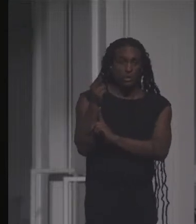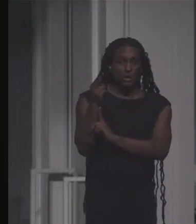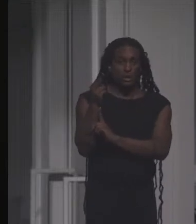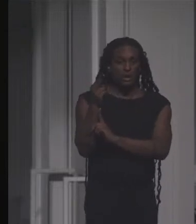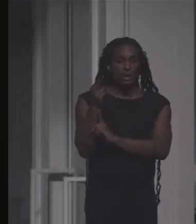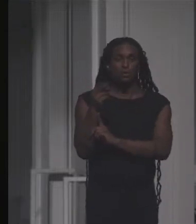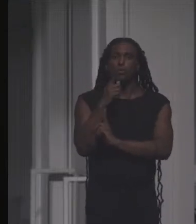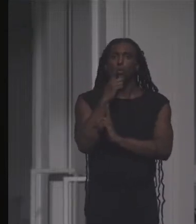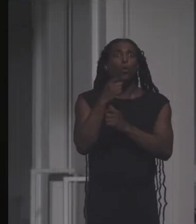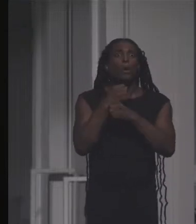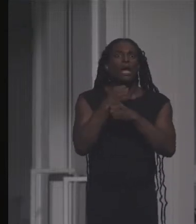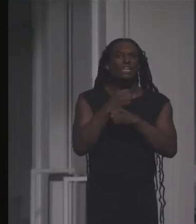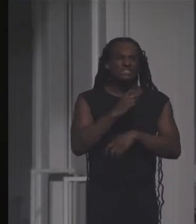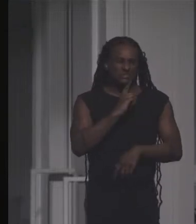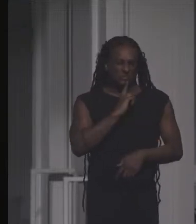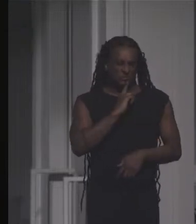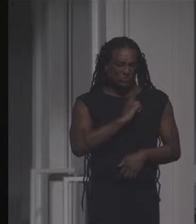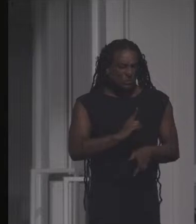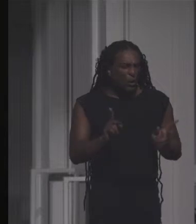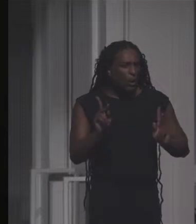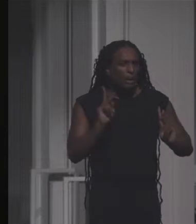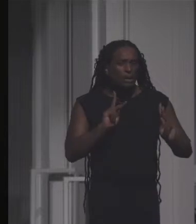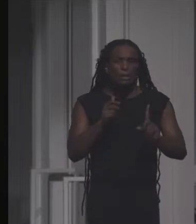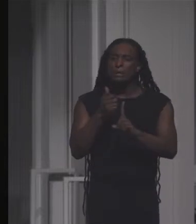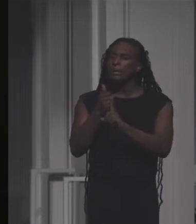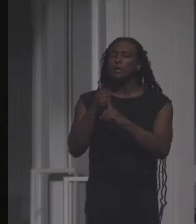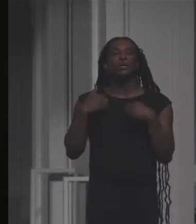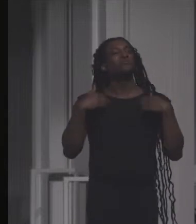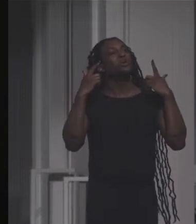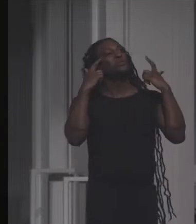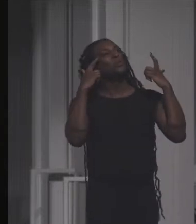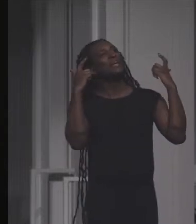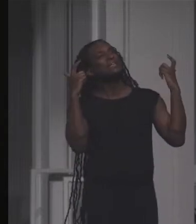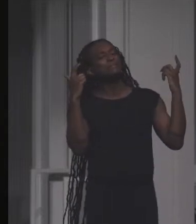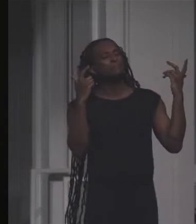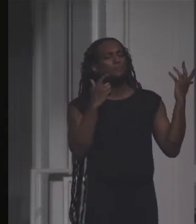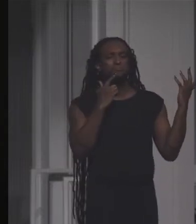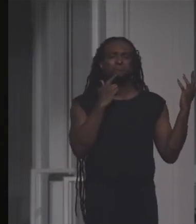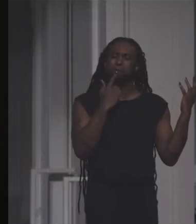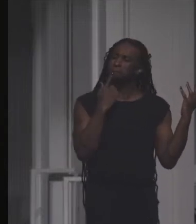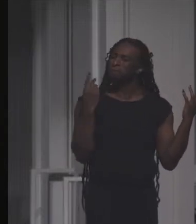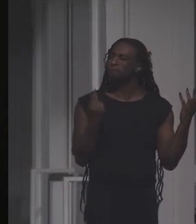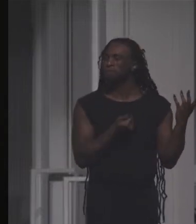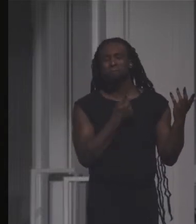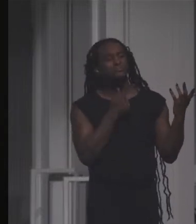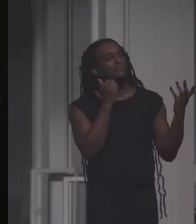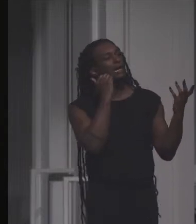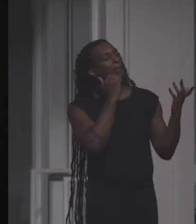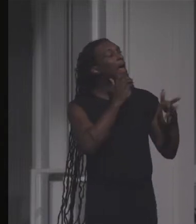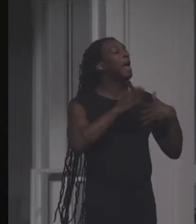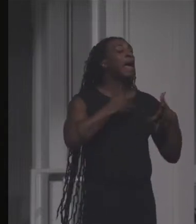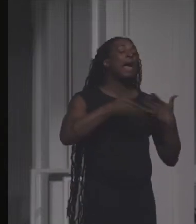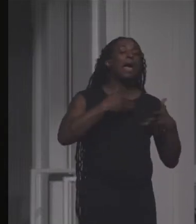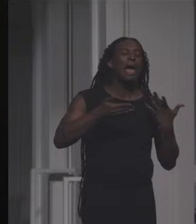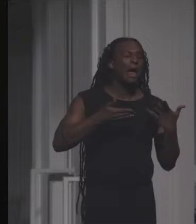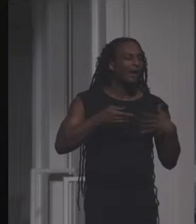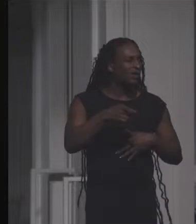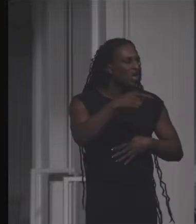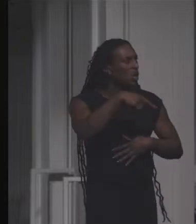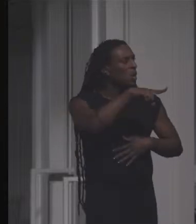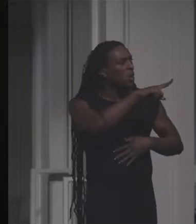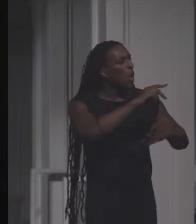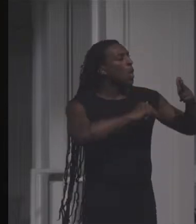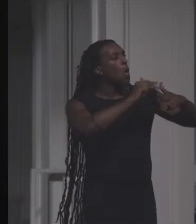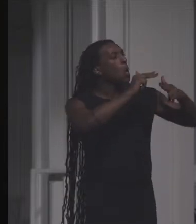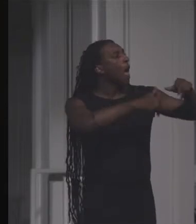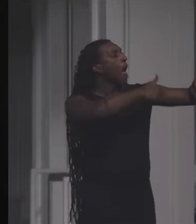people. People with their own dreams and disappointments and dailiness. Those stone pillars lying